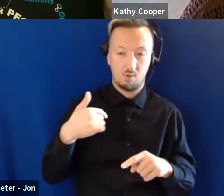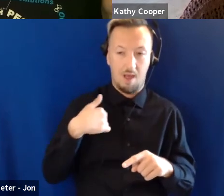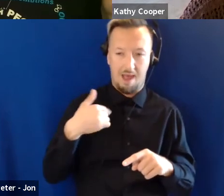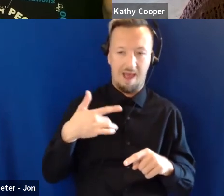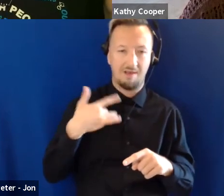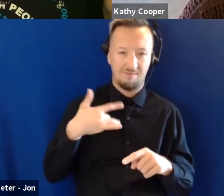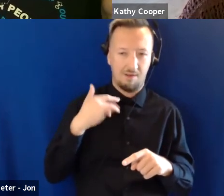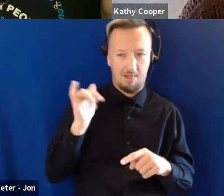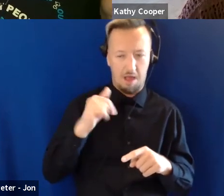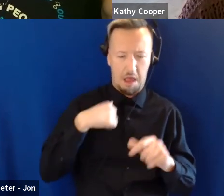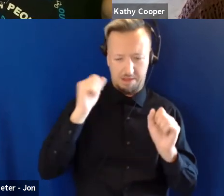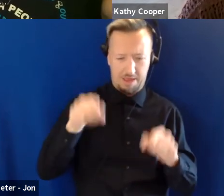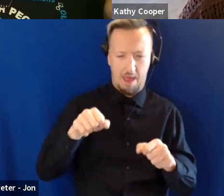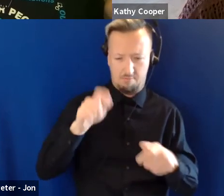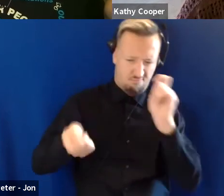I don't know, but,